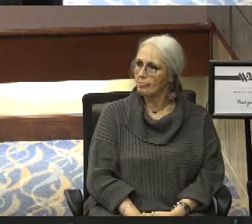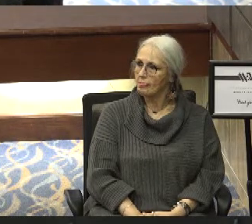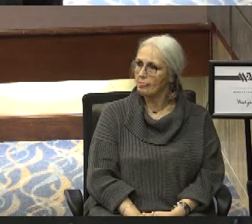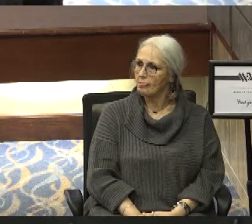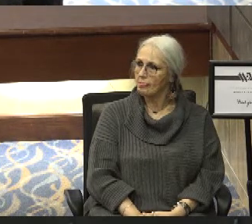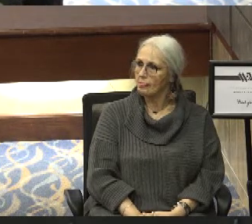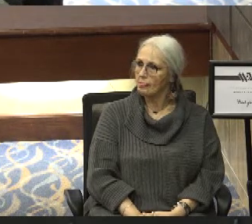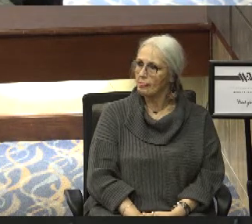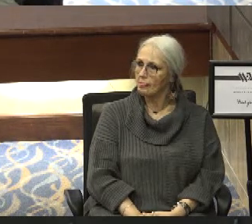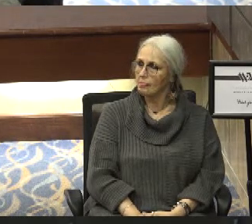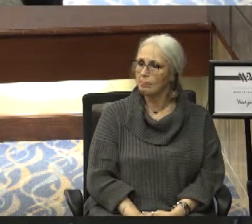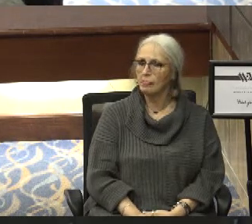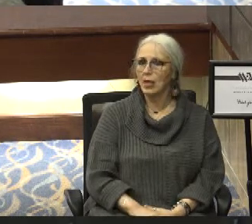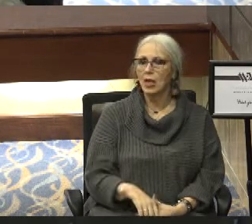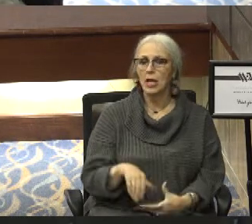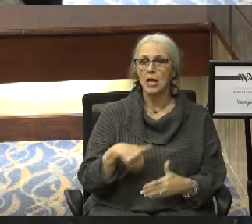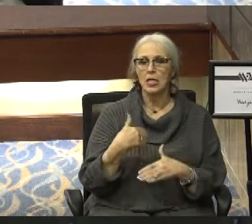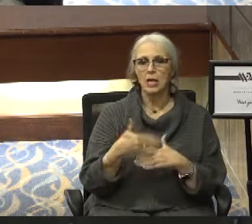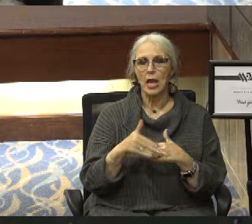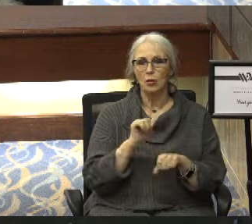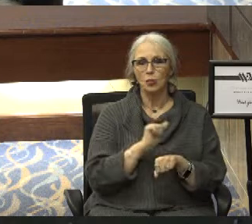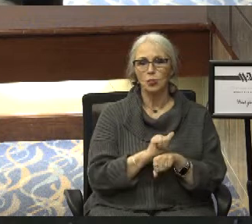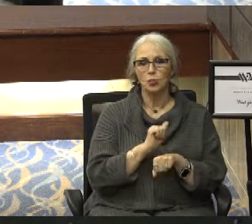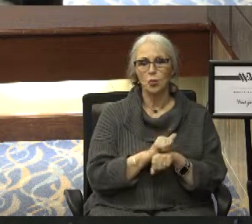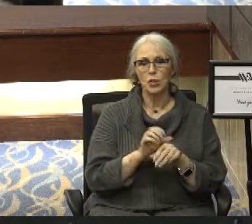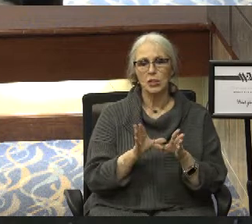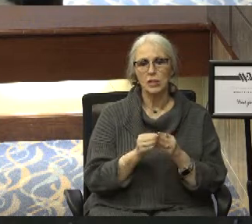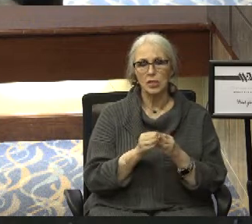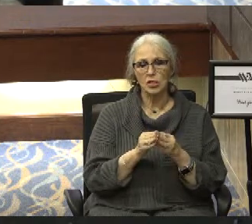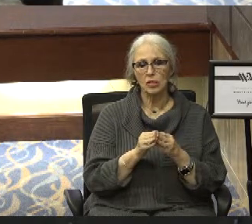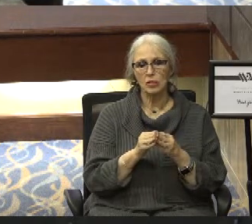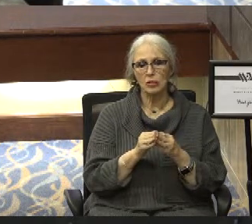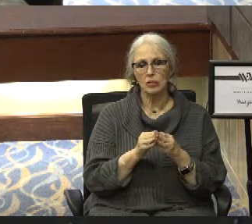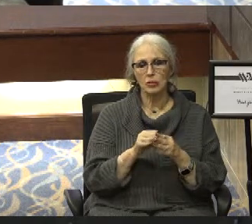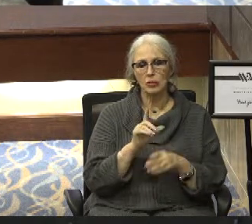And I think our next work session is work session